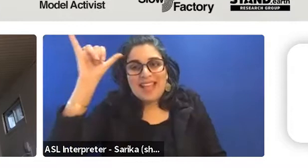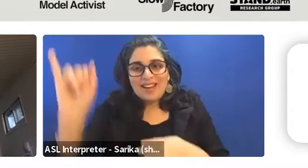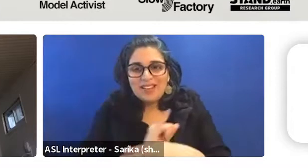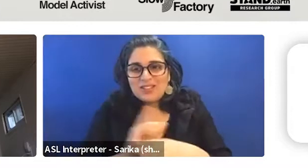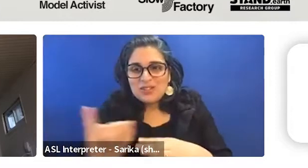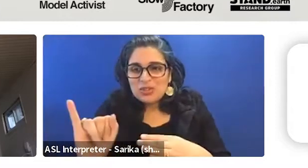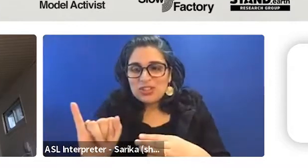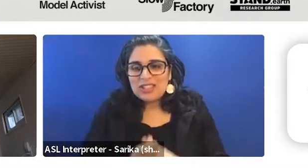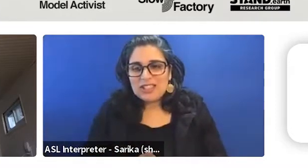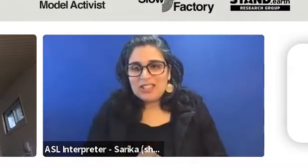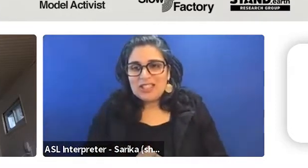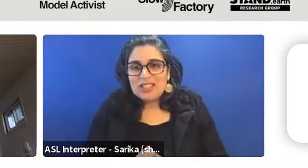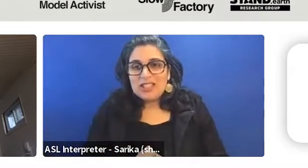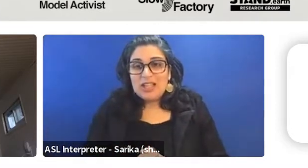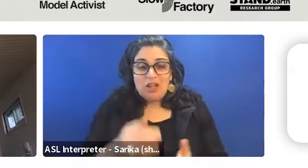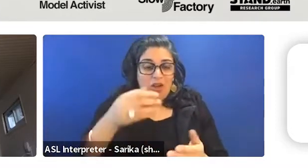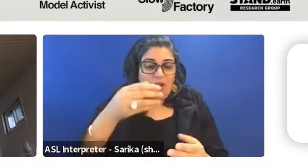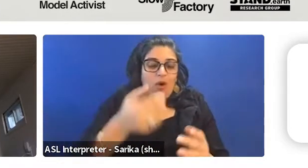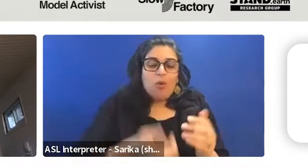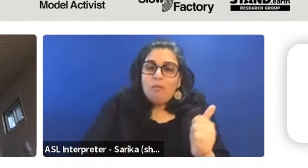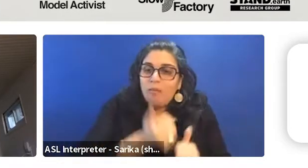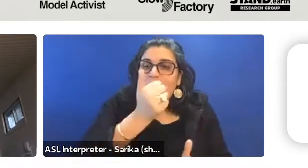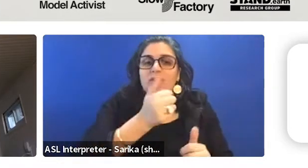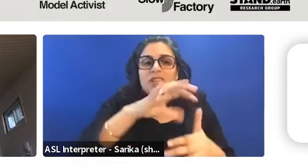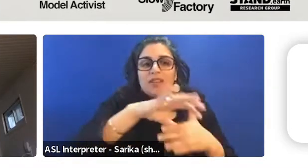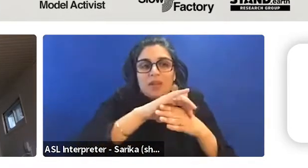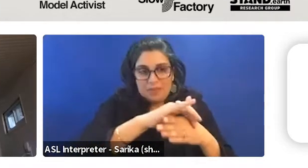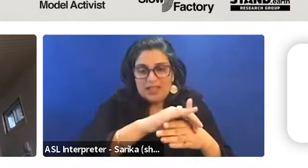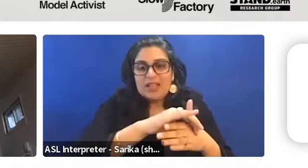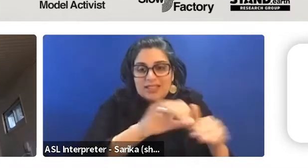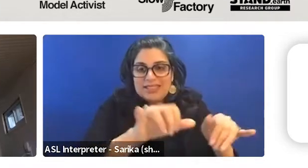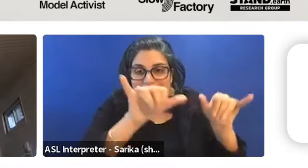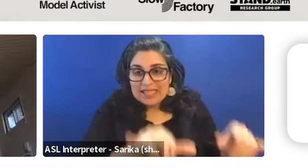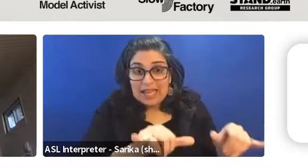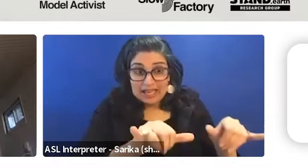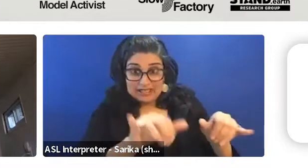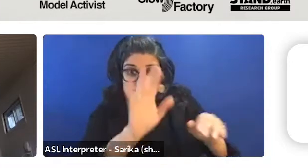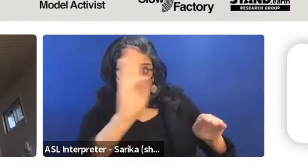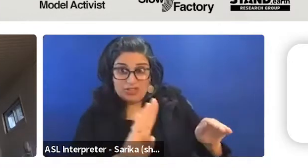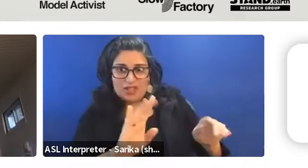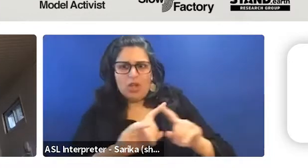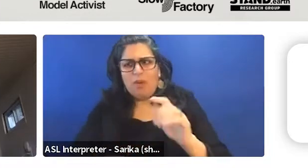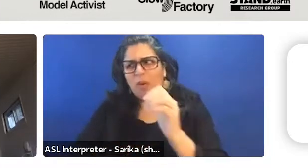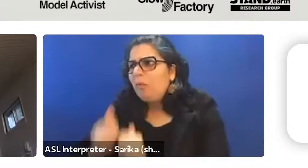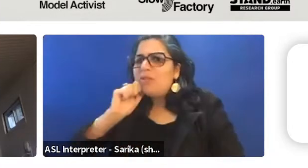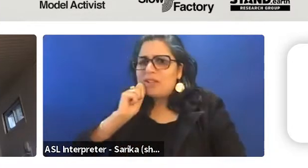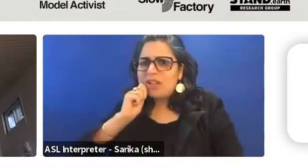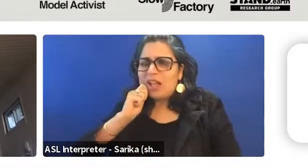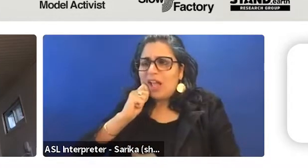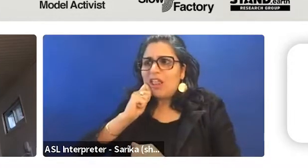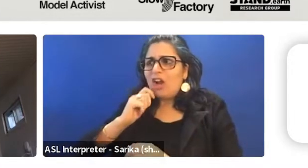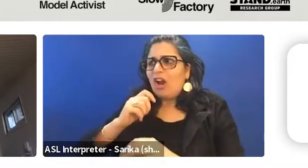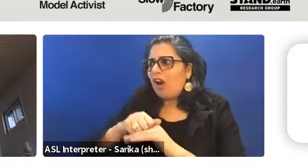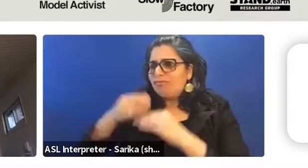because most of the meat stays in Brazil, but most of the leather gets exported, it's a huge source of revenue from Brazil. So the system